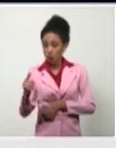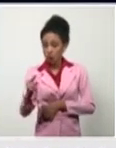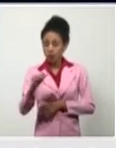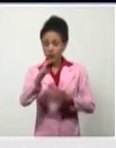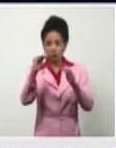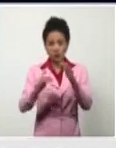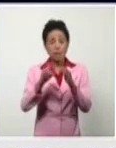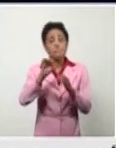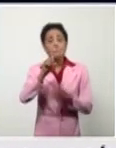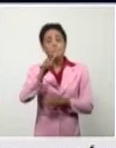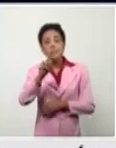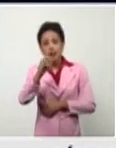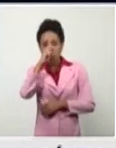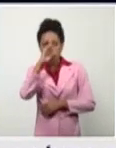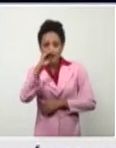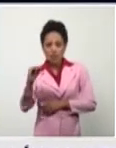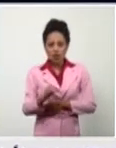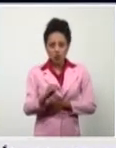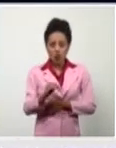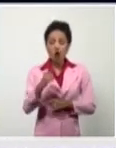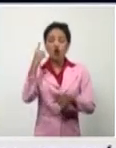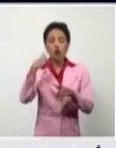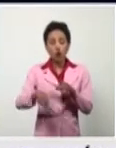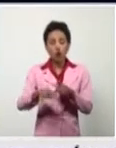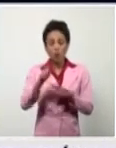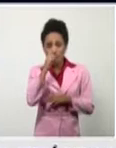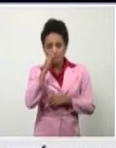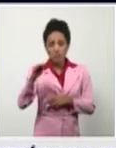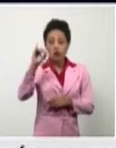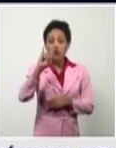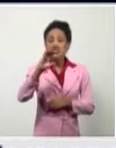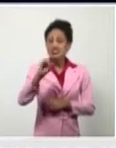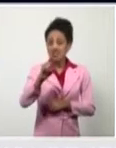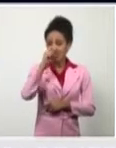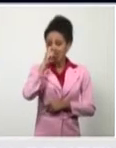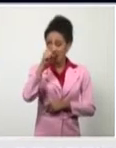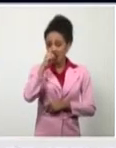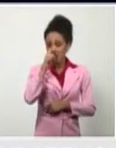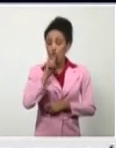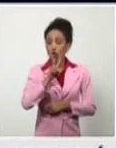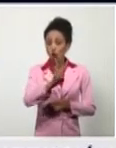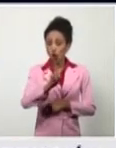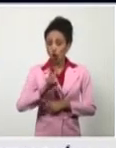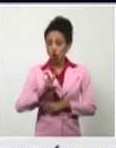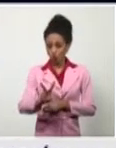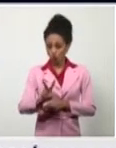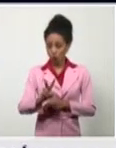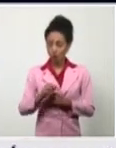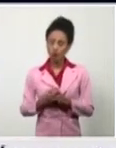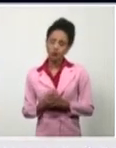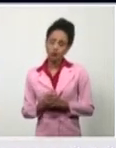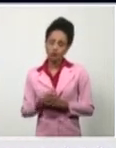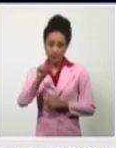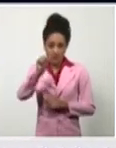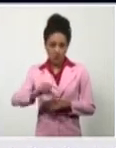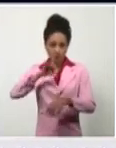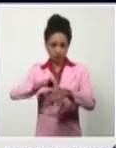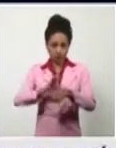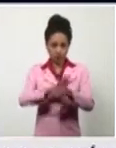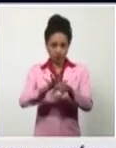under 20 and over 60, with 2 cases respectively.